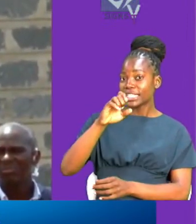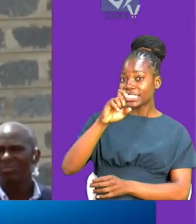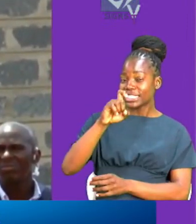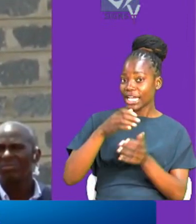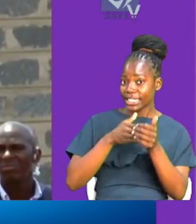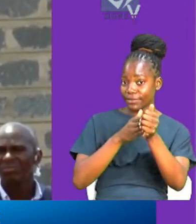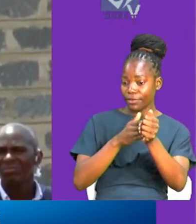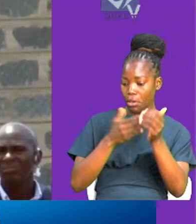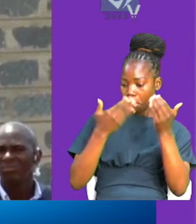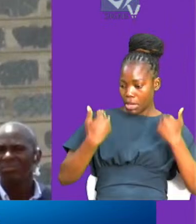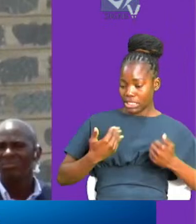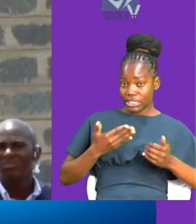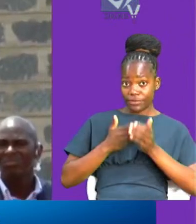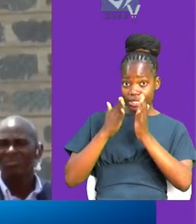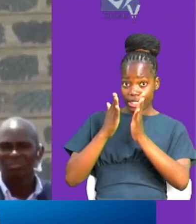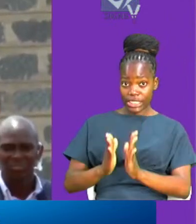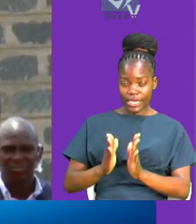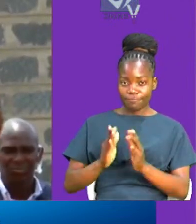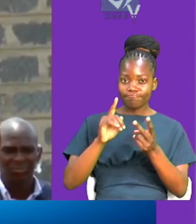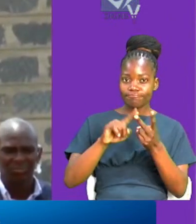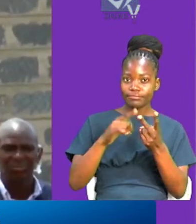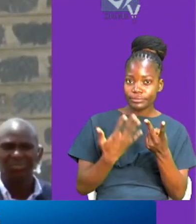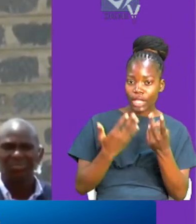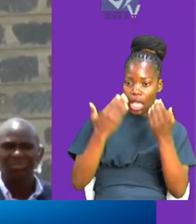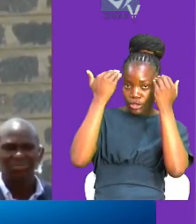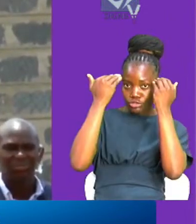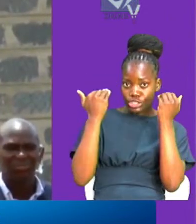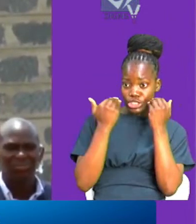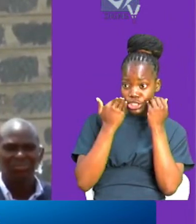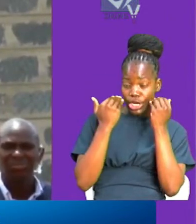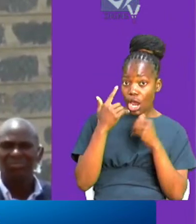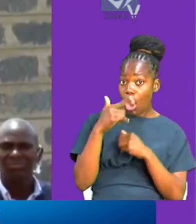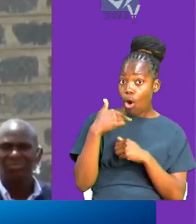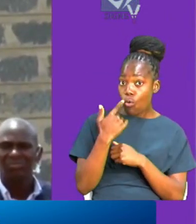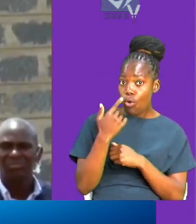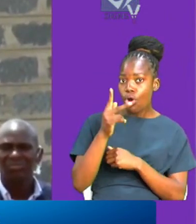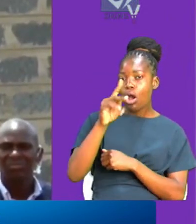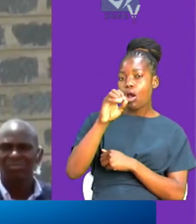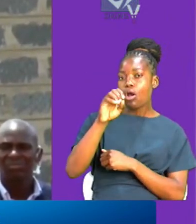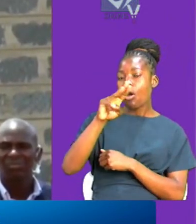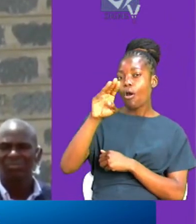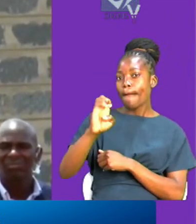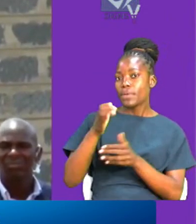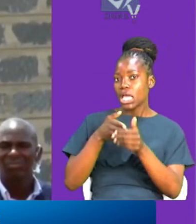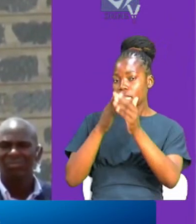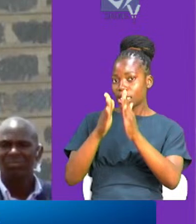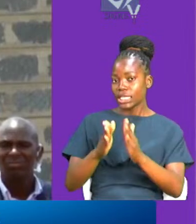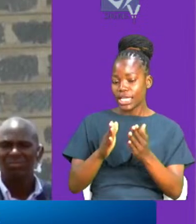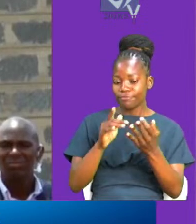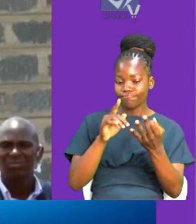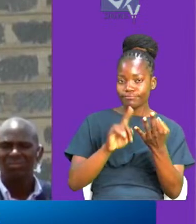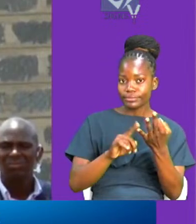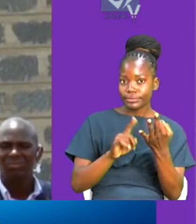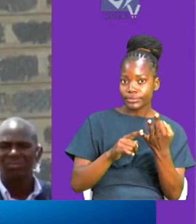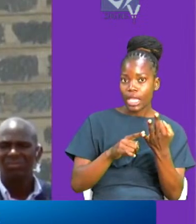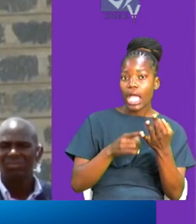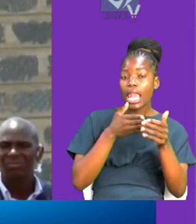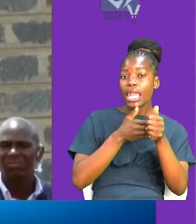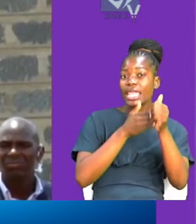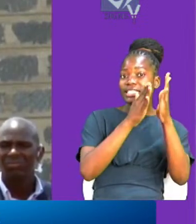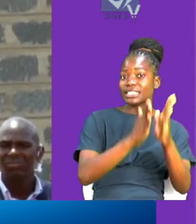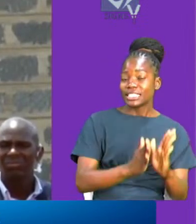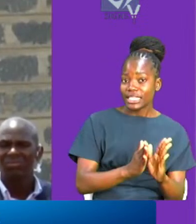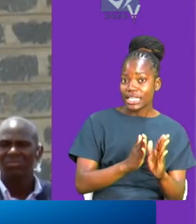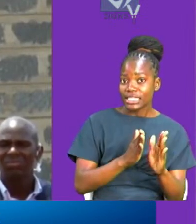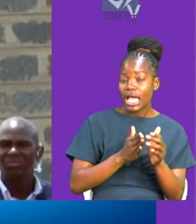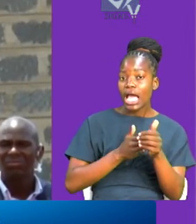mimi nikiongoza. The leadership of the judiciary, ikiongozwa na Chief Justice. The leadership of the legislature,